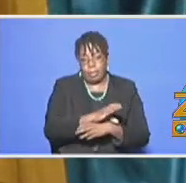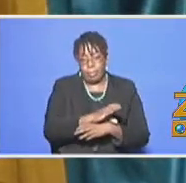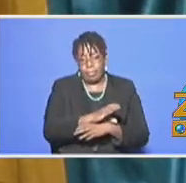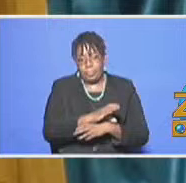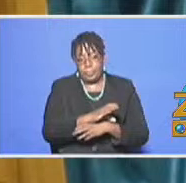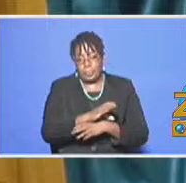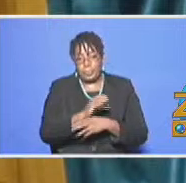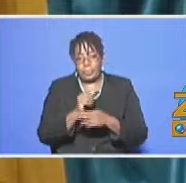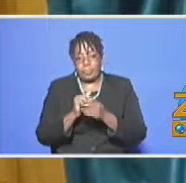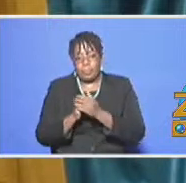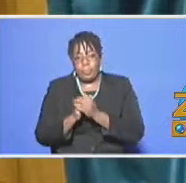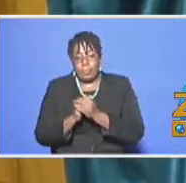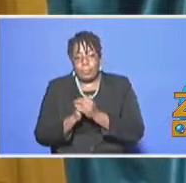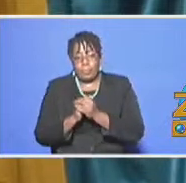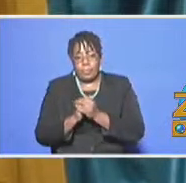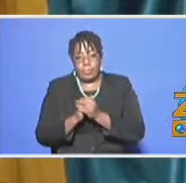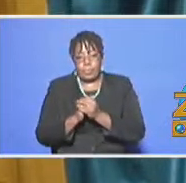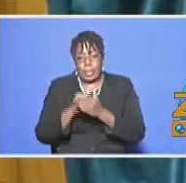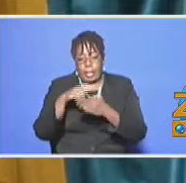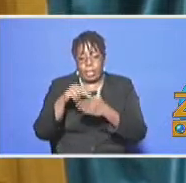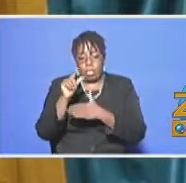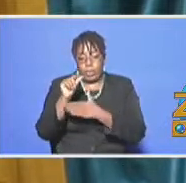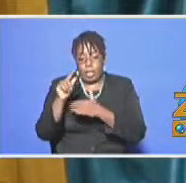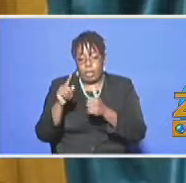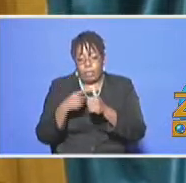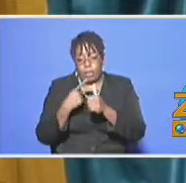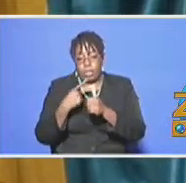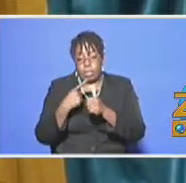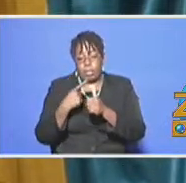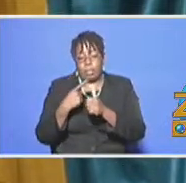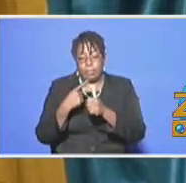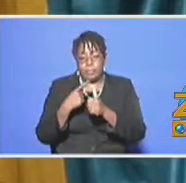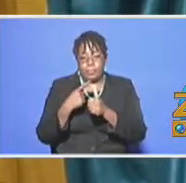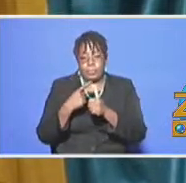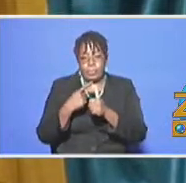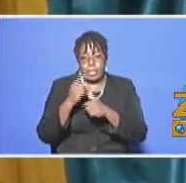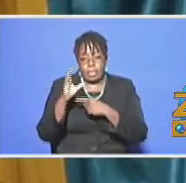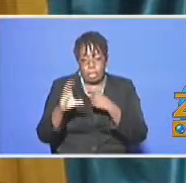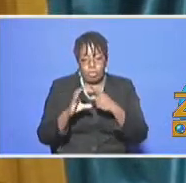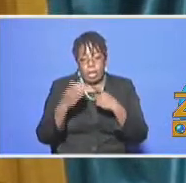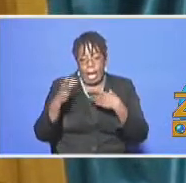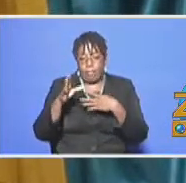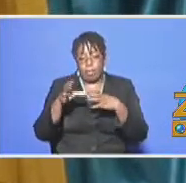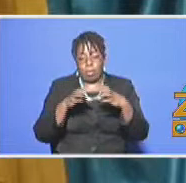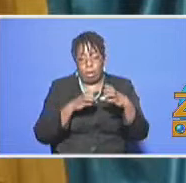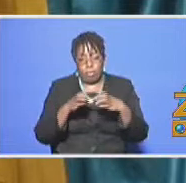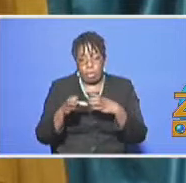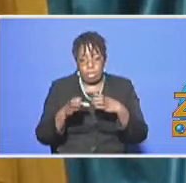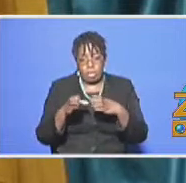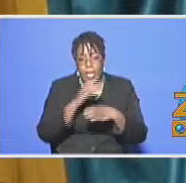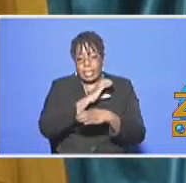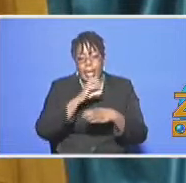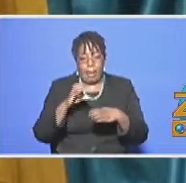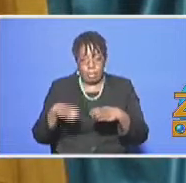consequential bilateral connection in the 21st century. Her comments coming during a press conference at the Chinese embassy, where officials